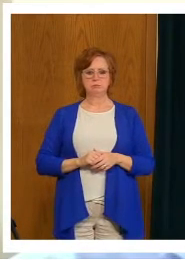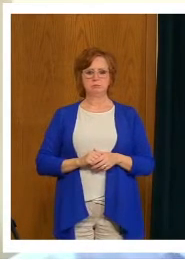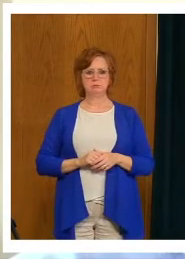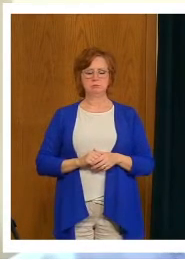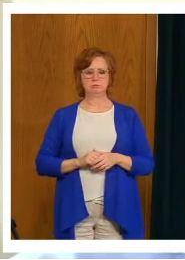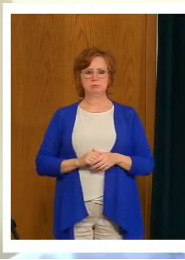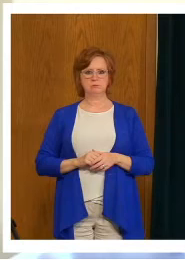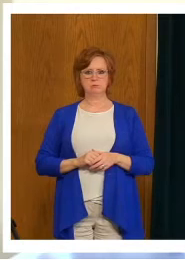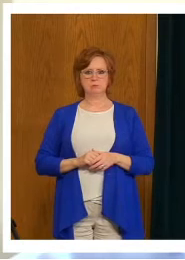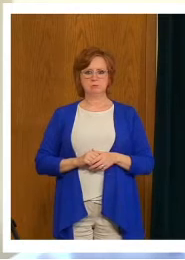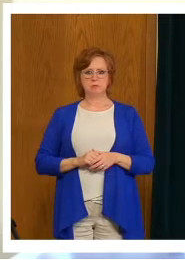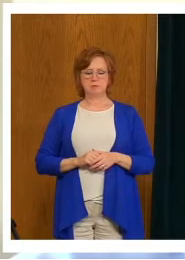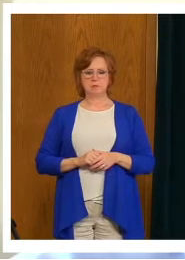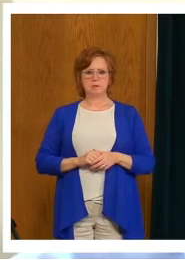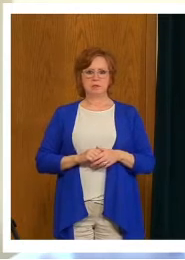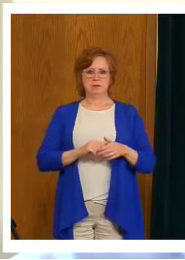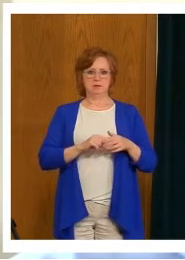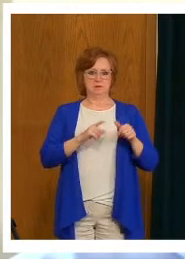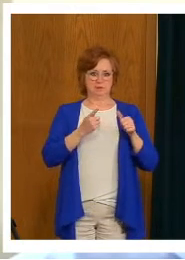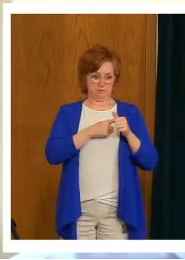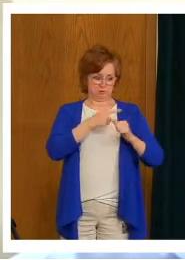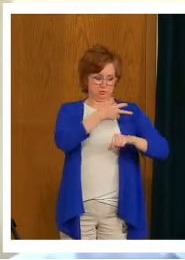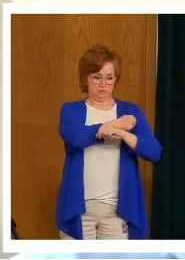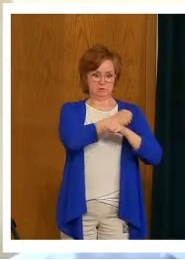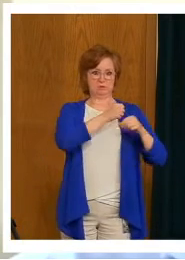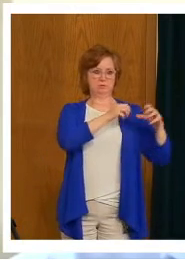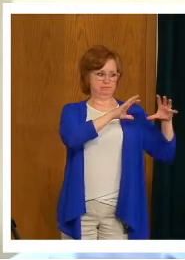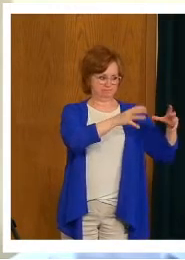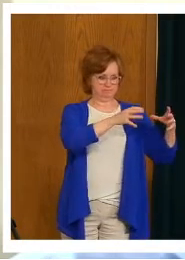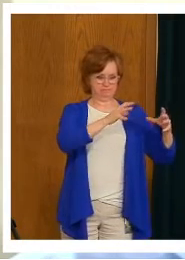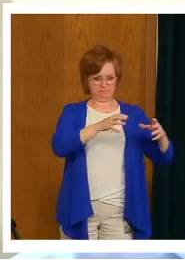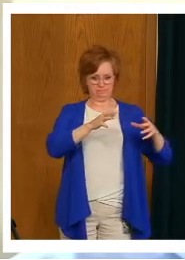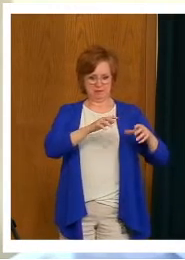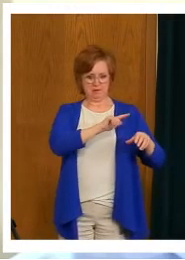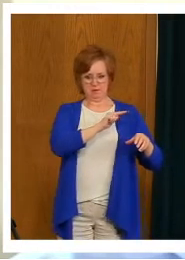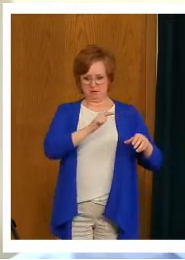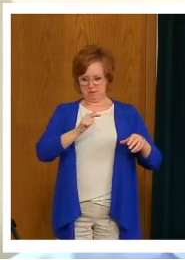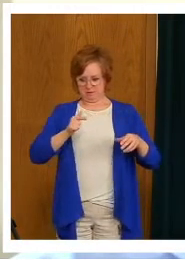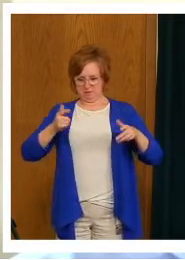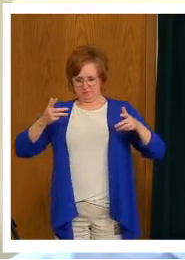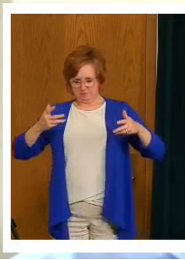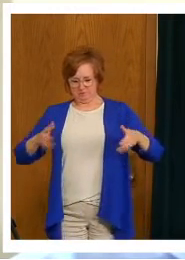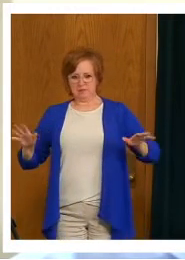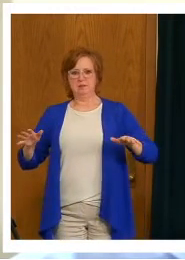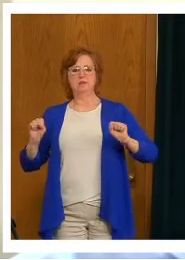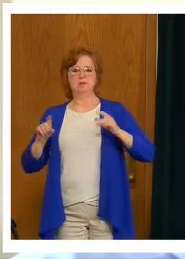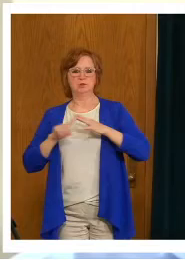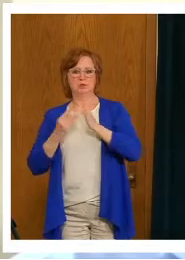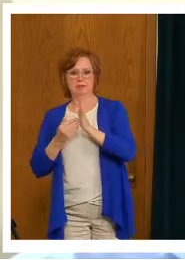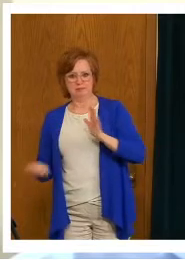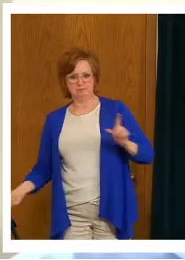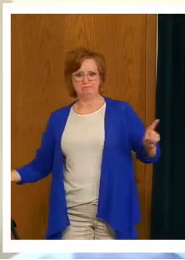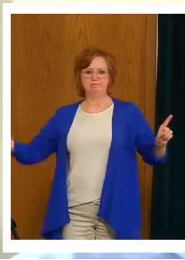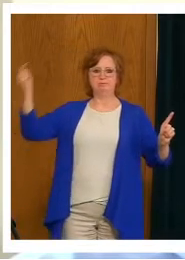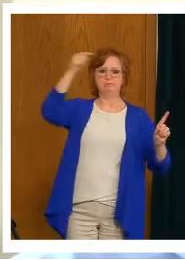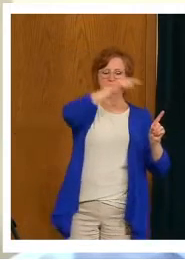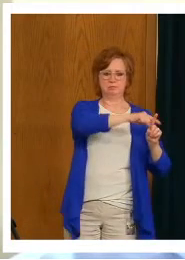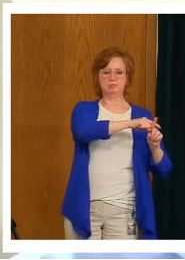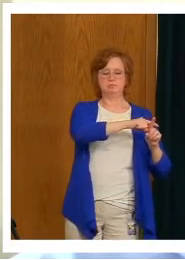eligible. And then as second doses schedules are announced, we quickly complete the series with our second